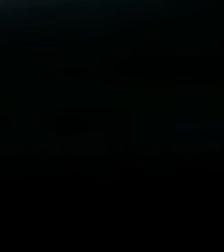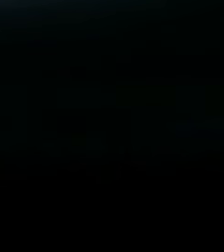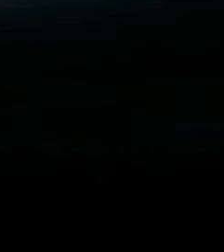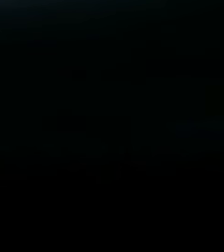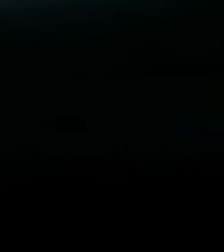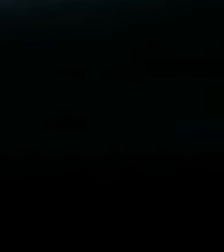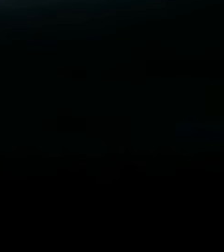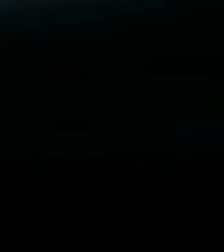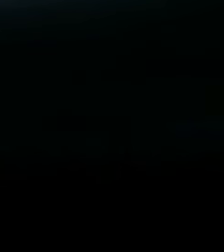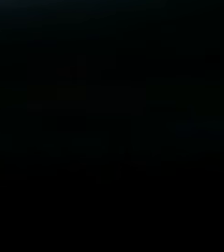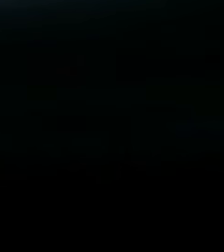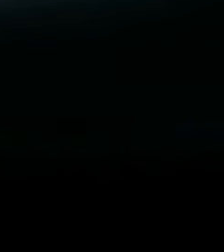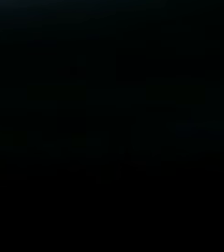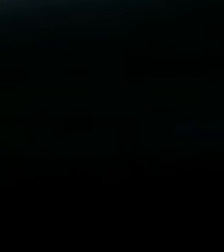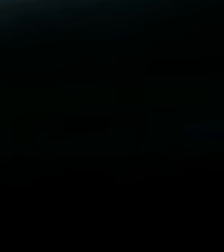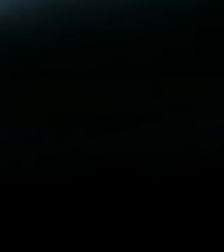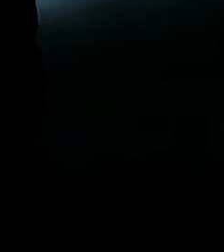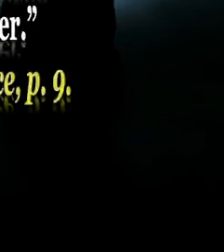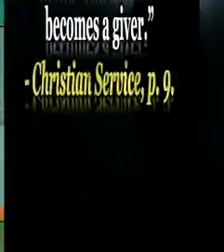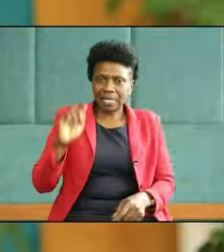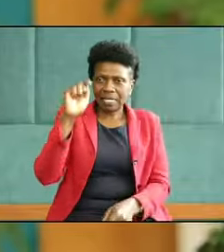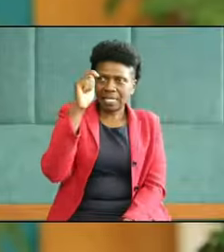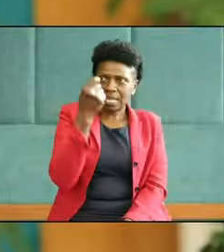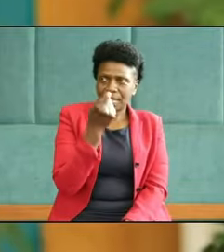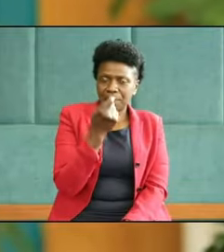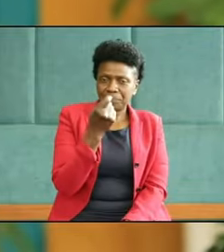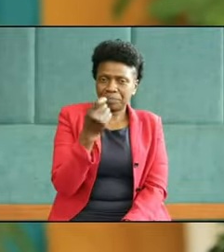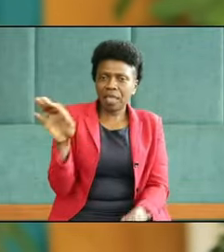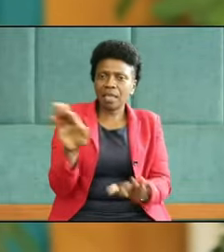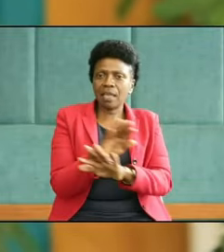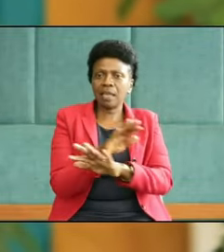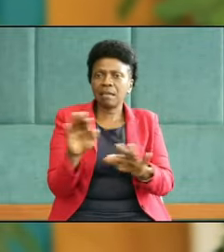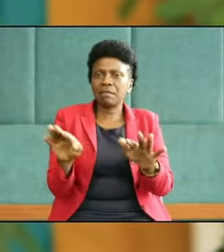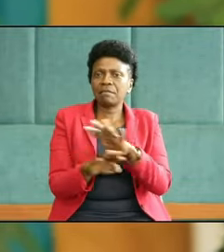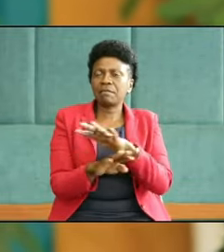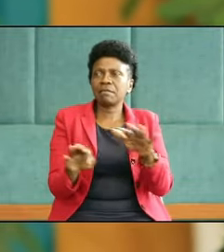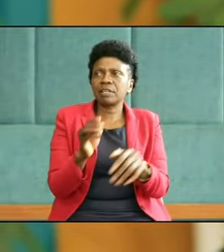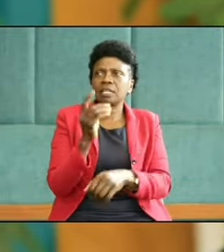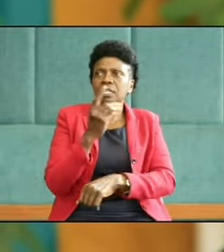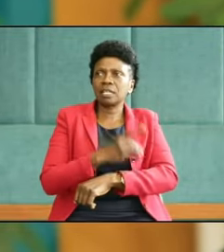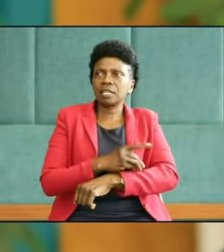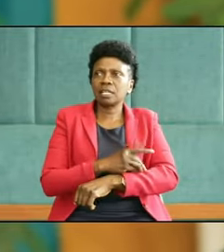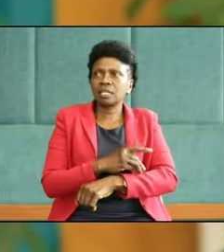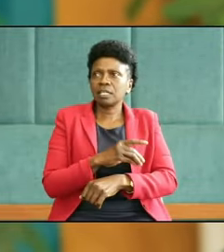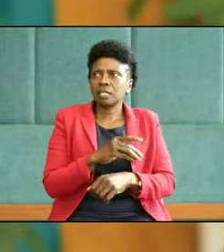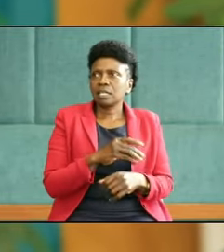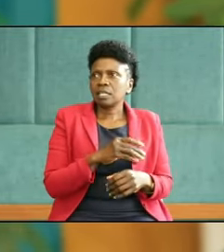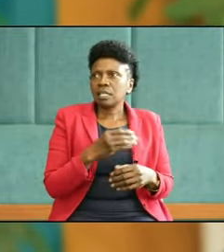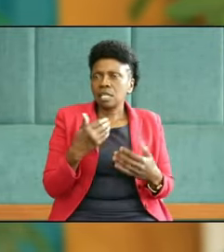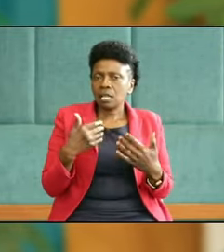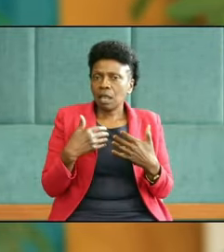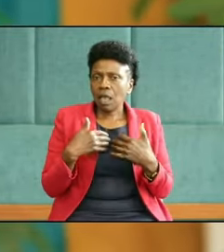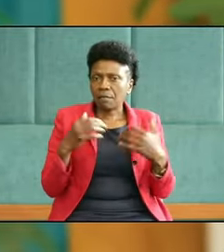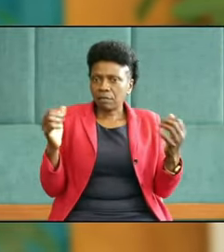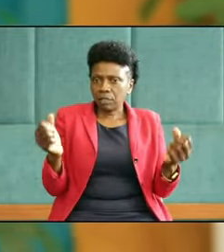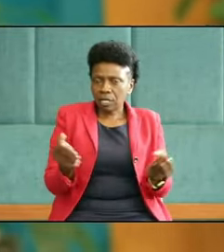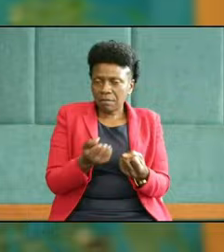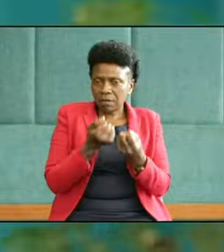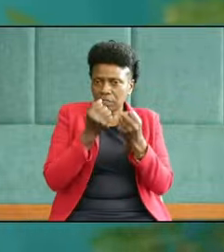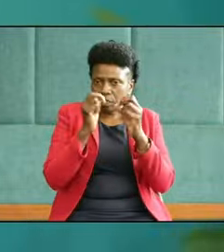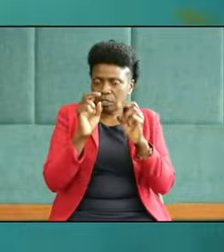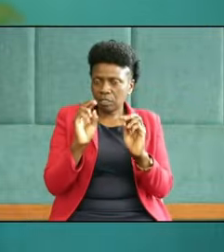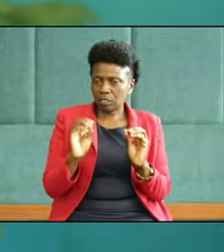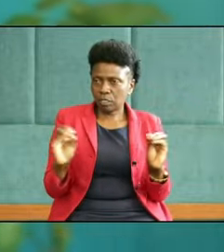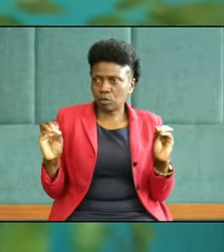There are people in Kenya, they die every day. They go to the grave. They have no salvation. And